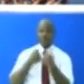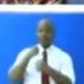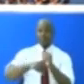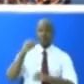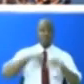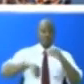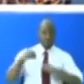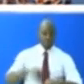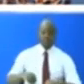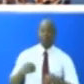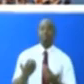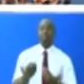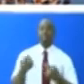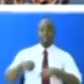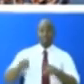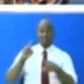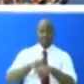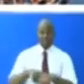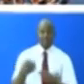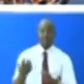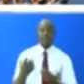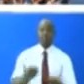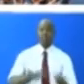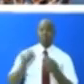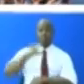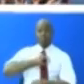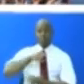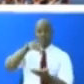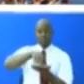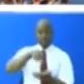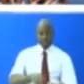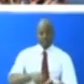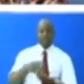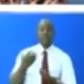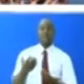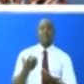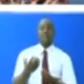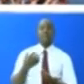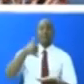corruption except when defending his own position in the case he's involved in.